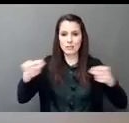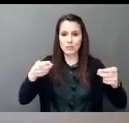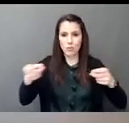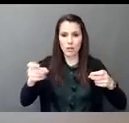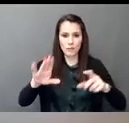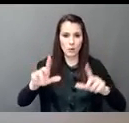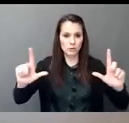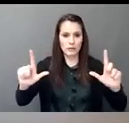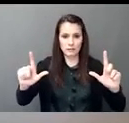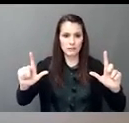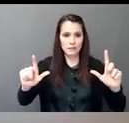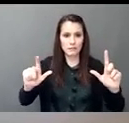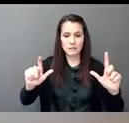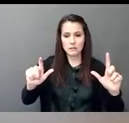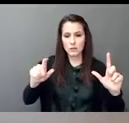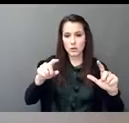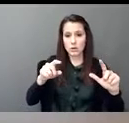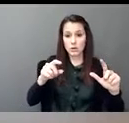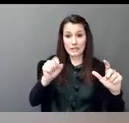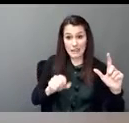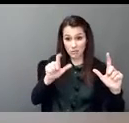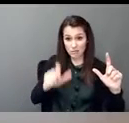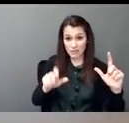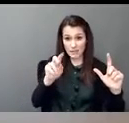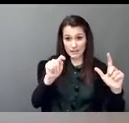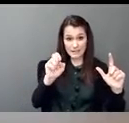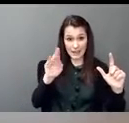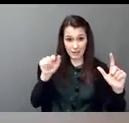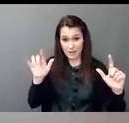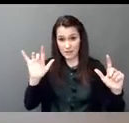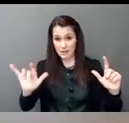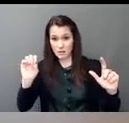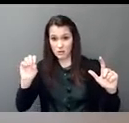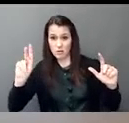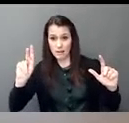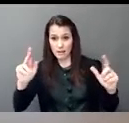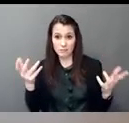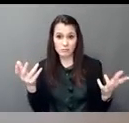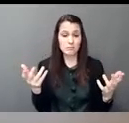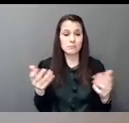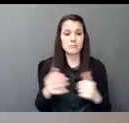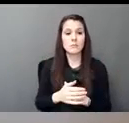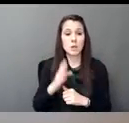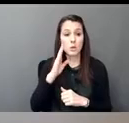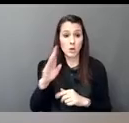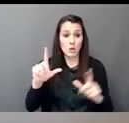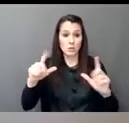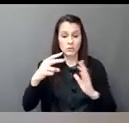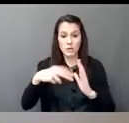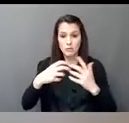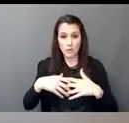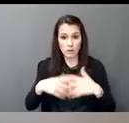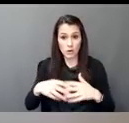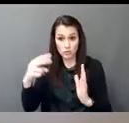and hit the enter on the OK button in this case? Will the screen reader read it? When this window pops